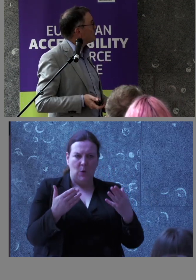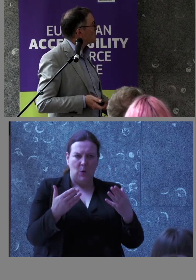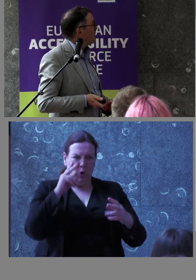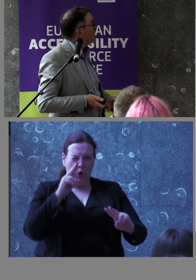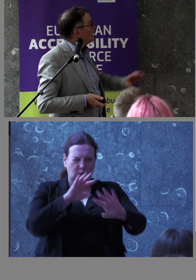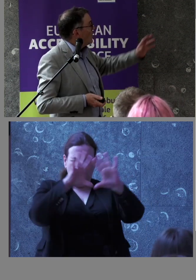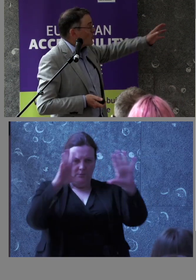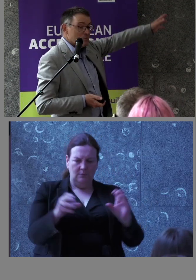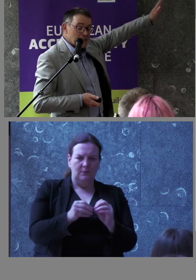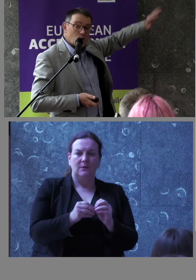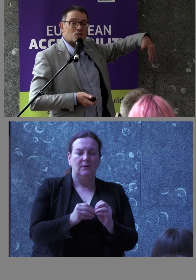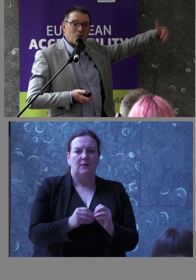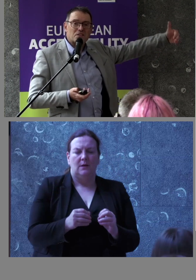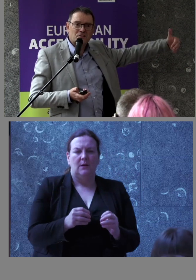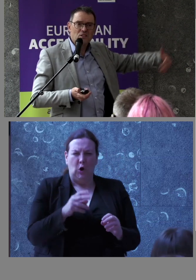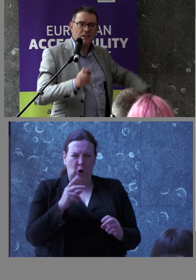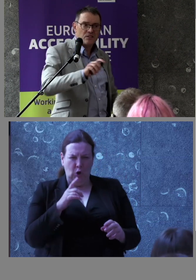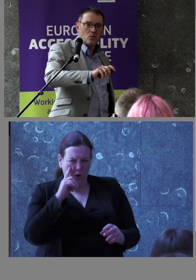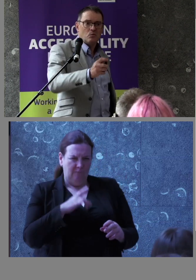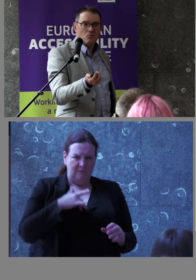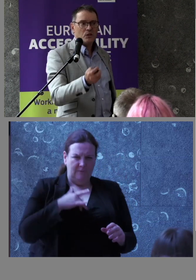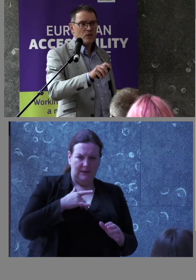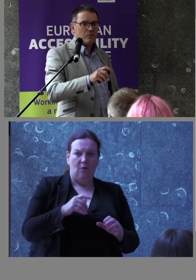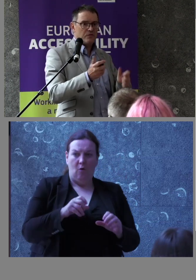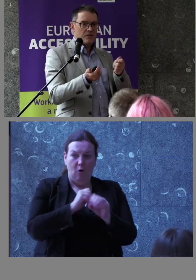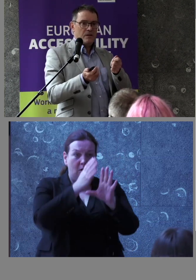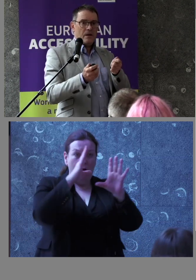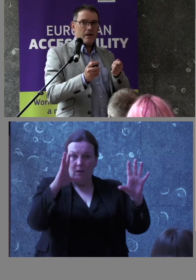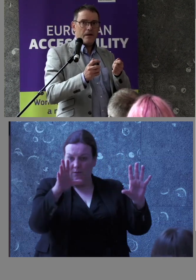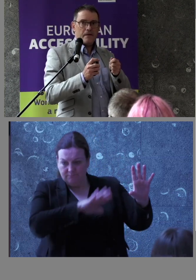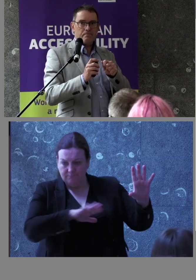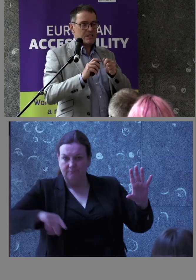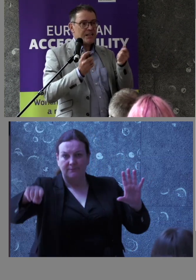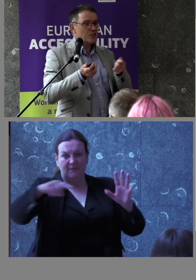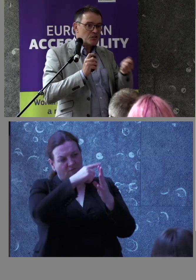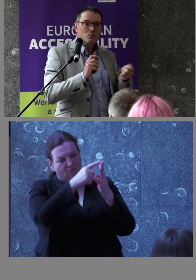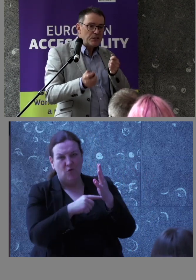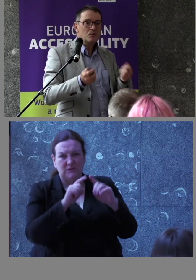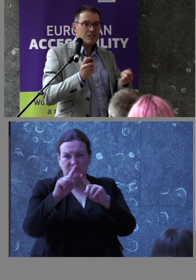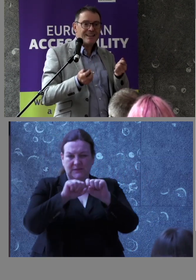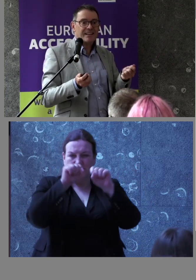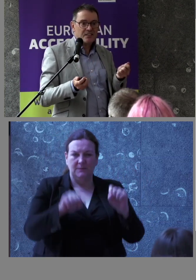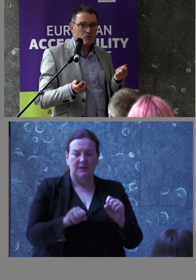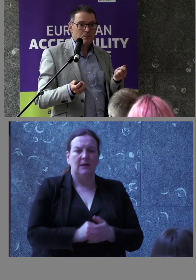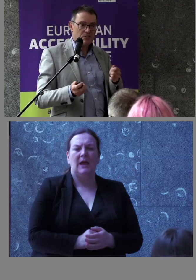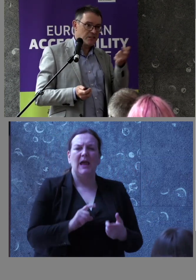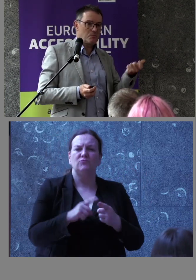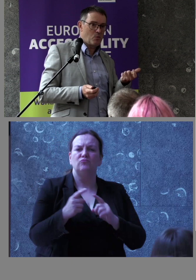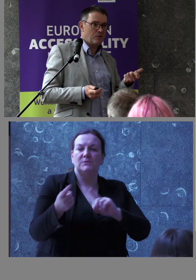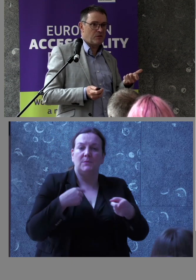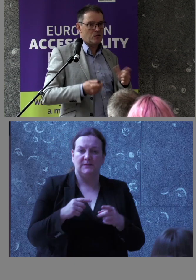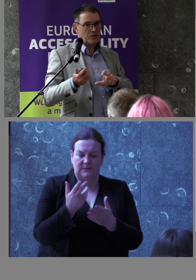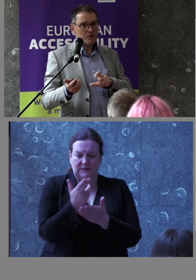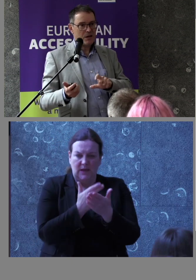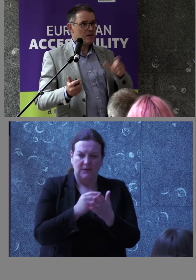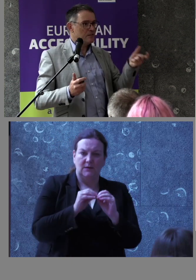working on our test teams to test the stuff and give out to us when we haven't got it right until we get it right. So that's